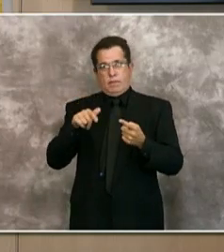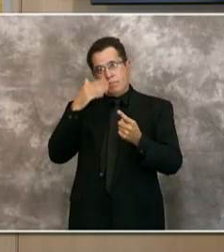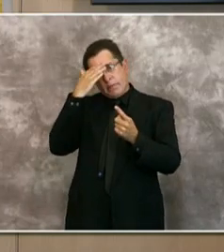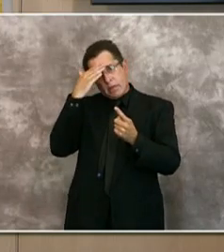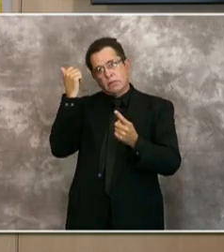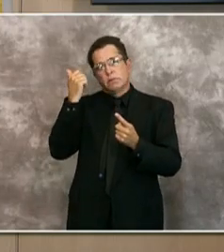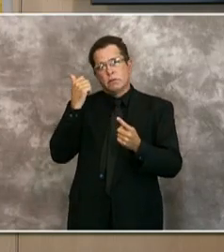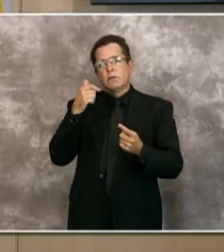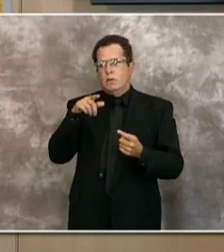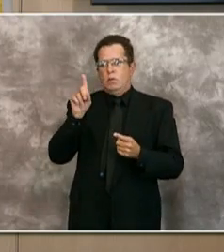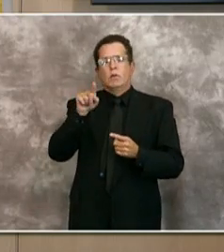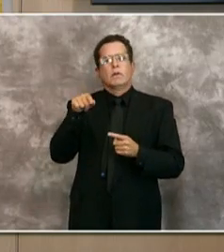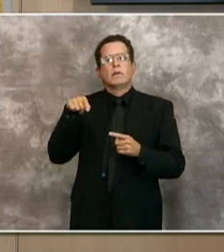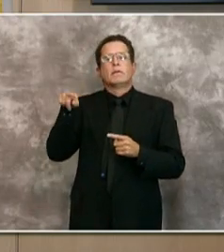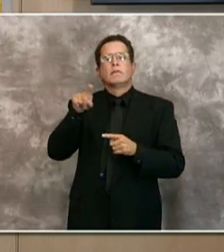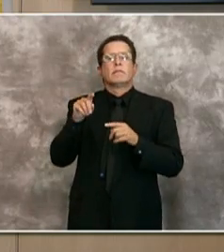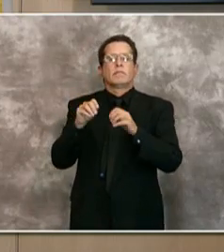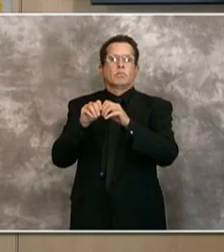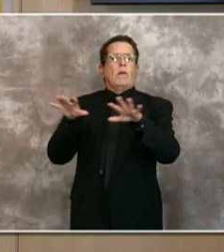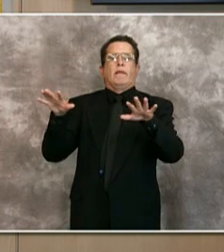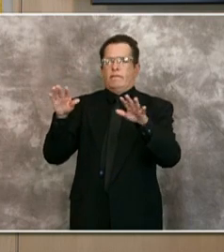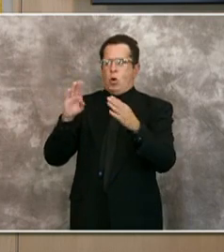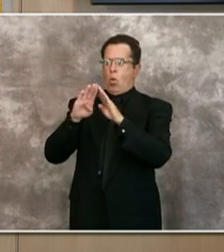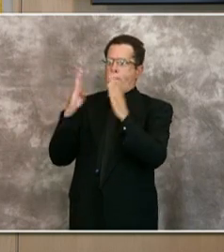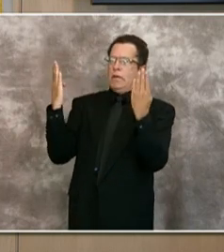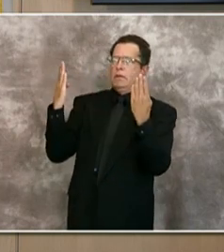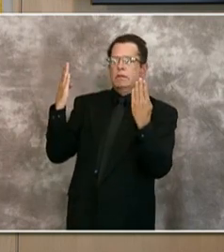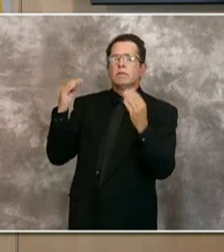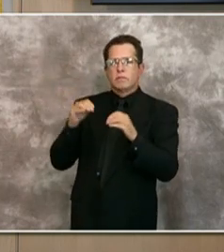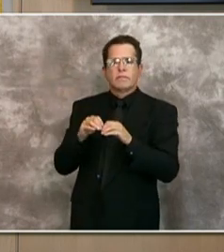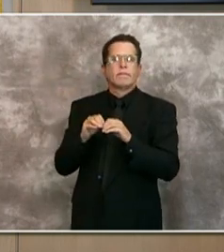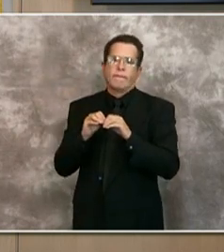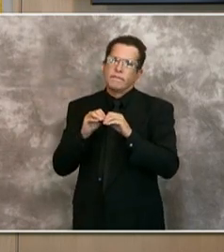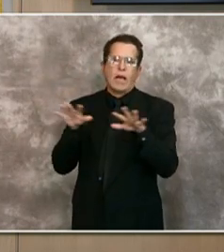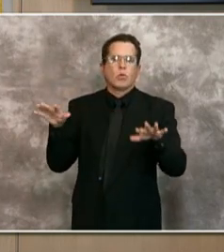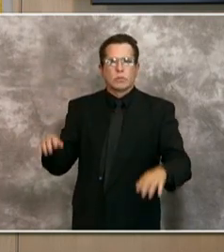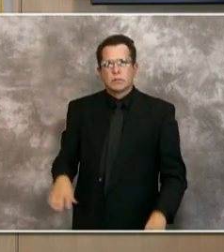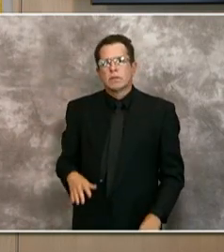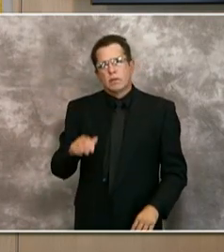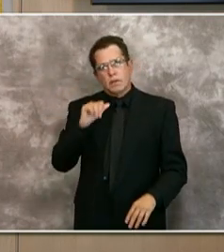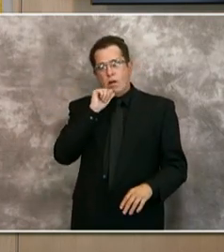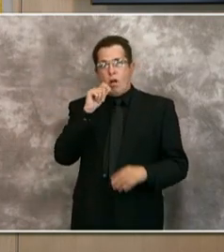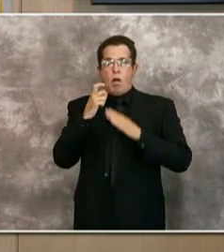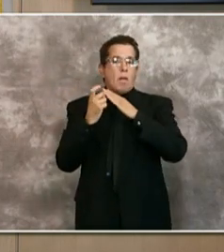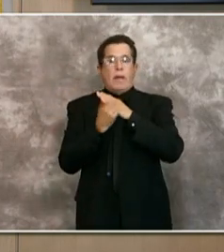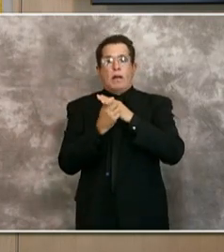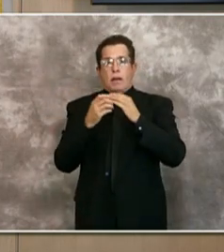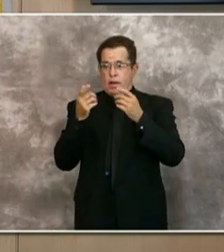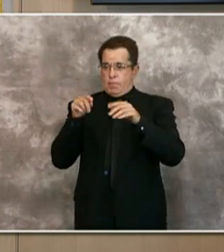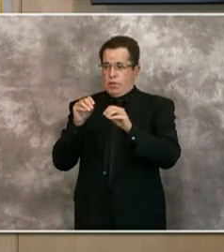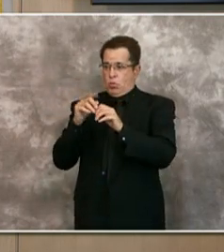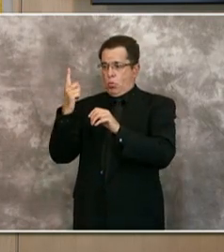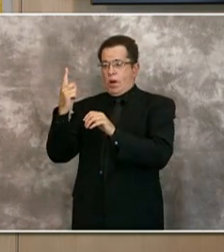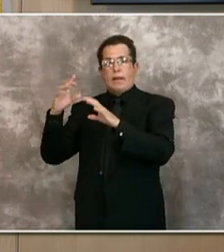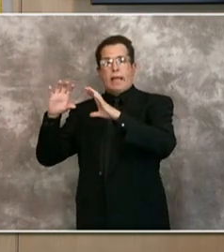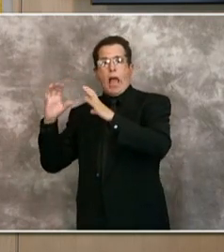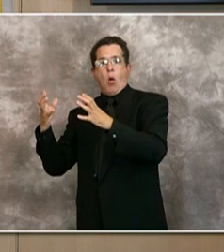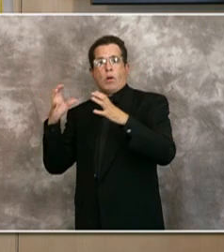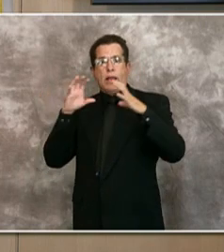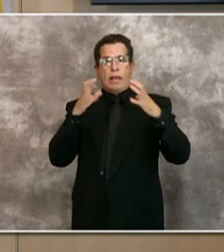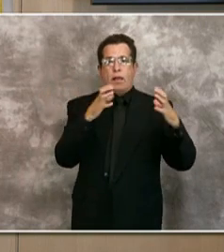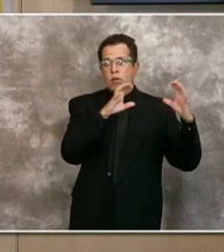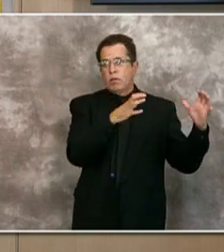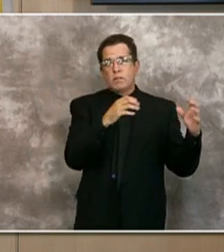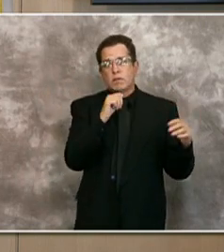to a rise in places for people to transmit the virus. Now, it is not automatic that something that happens in one county or area or state is